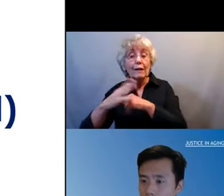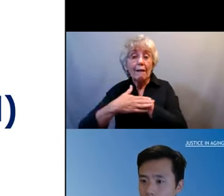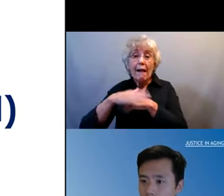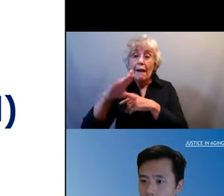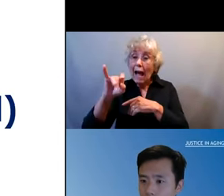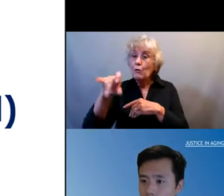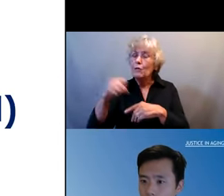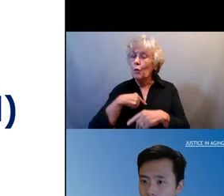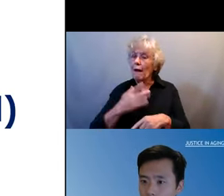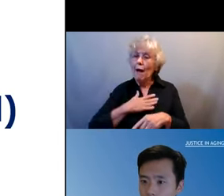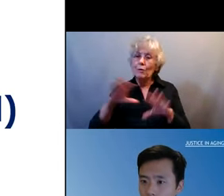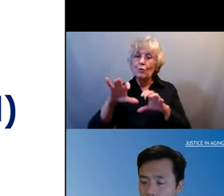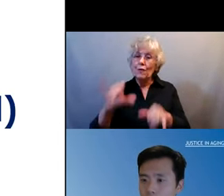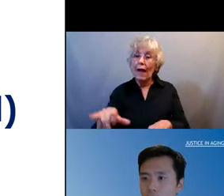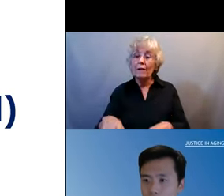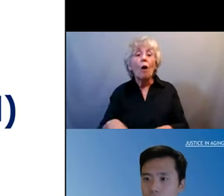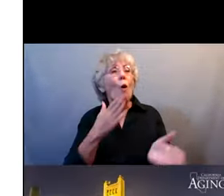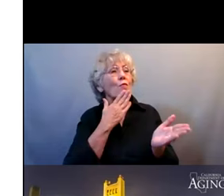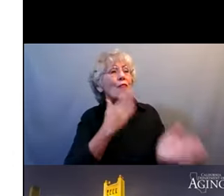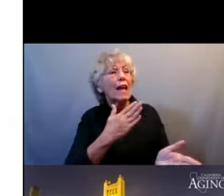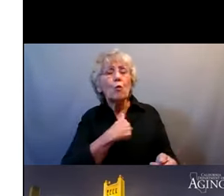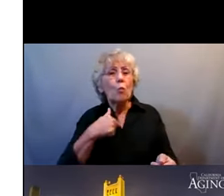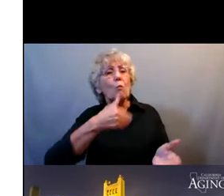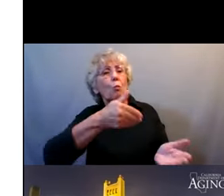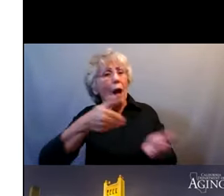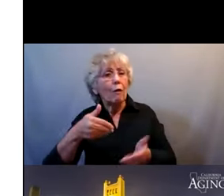would really welcome that, thank you.